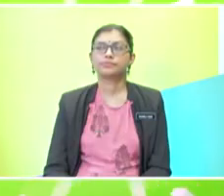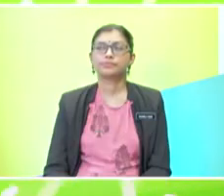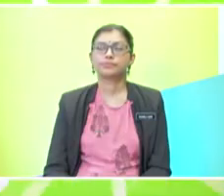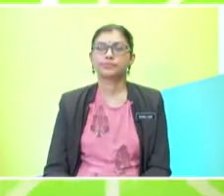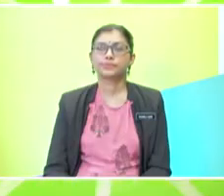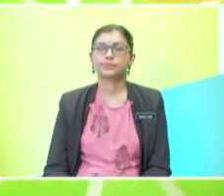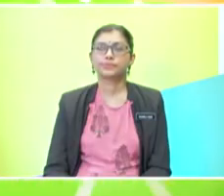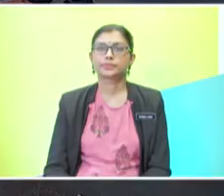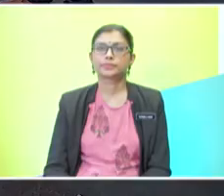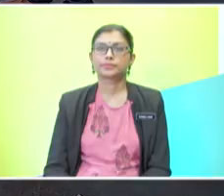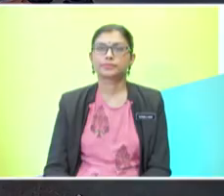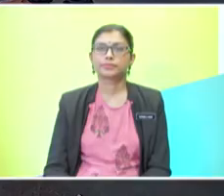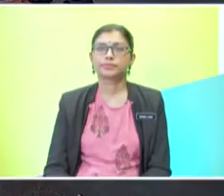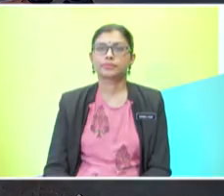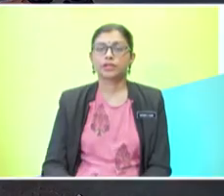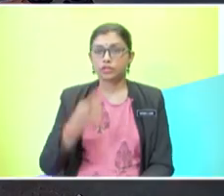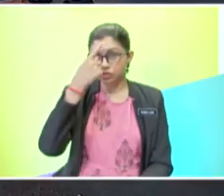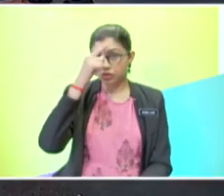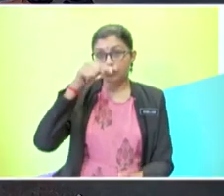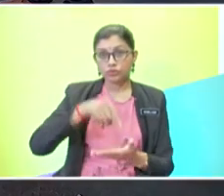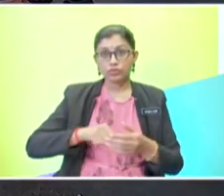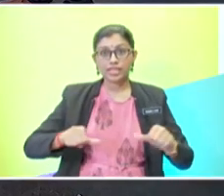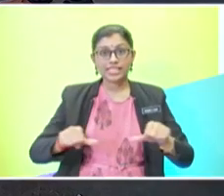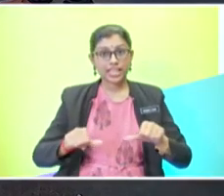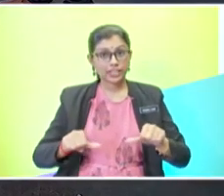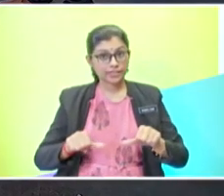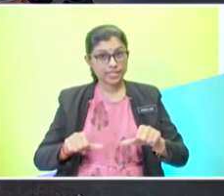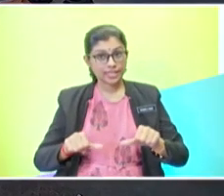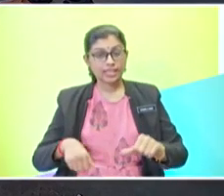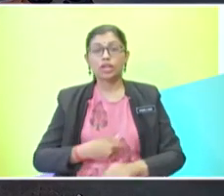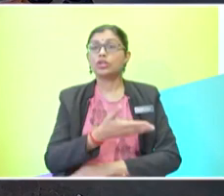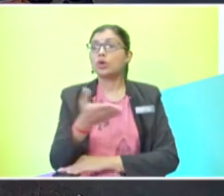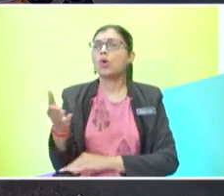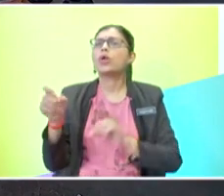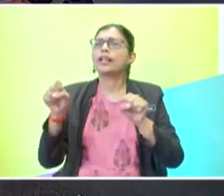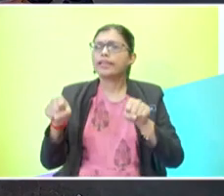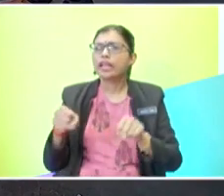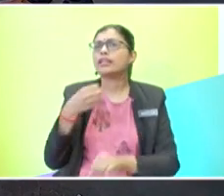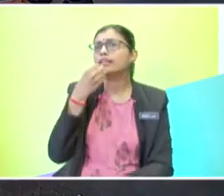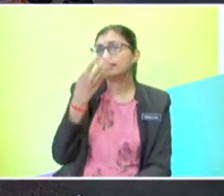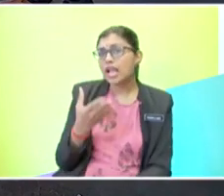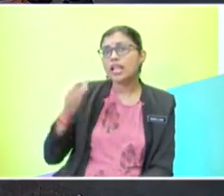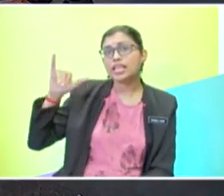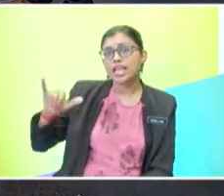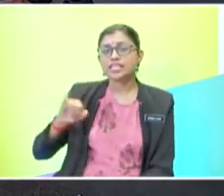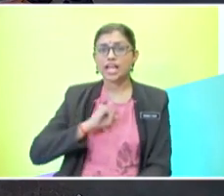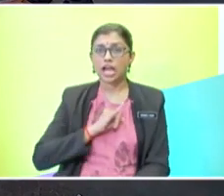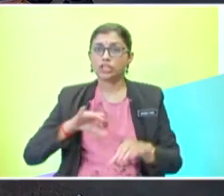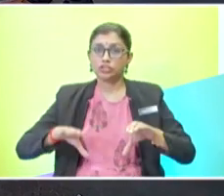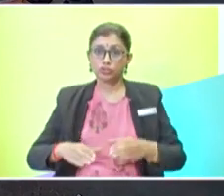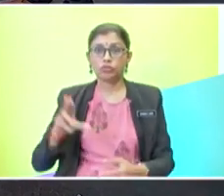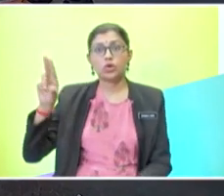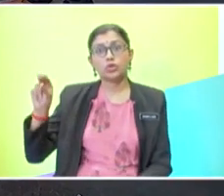Sean, today for this activity, our student can describe. Yes. Able to describe or able to respond to the